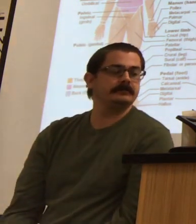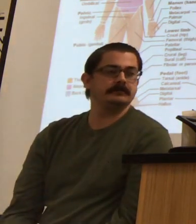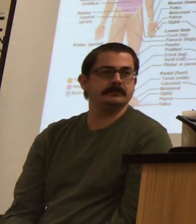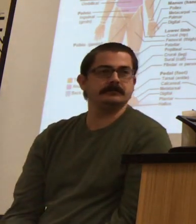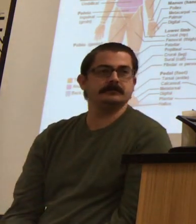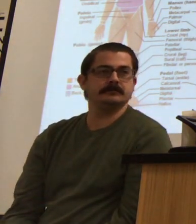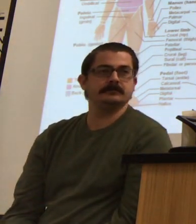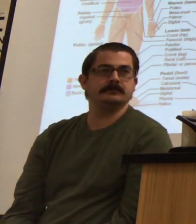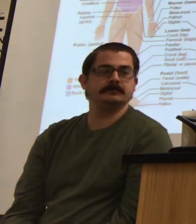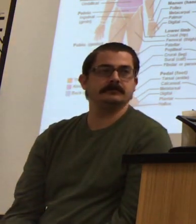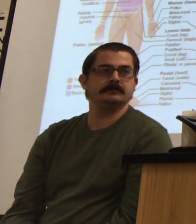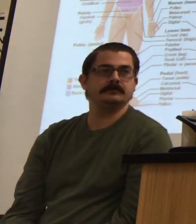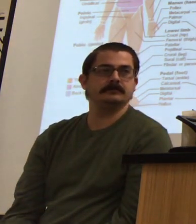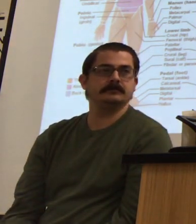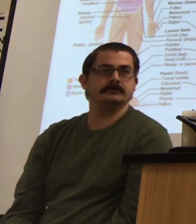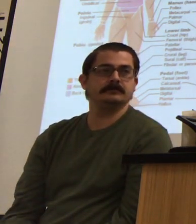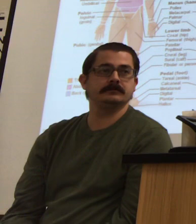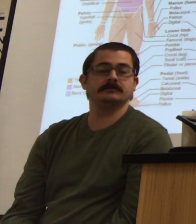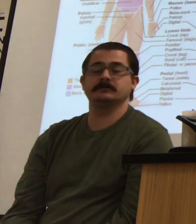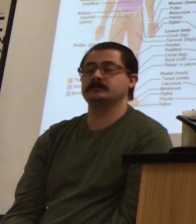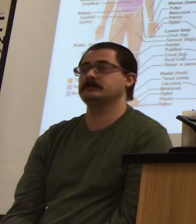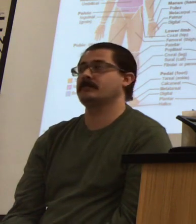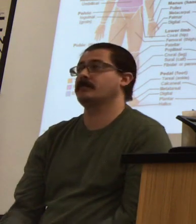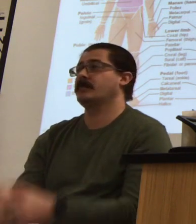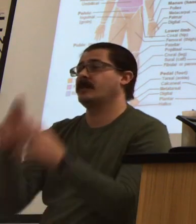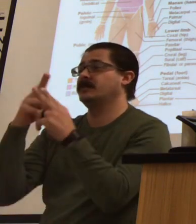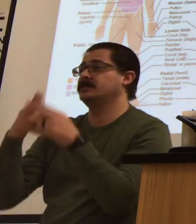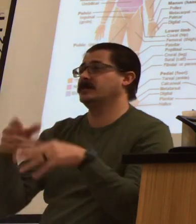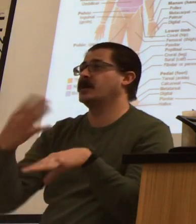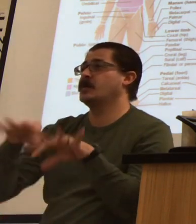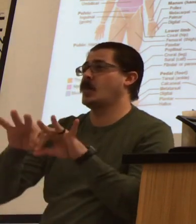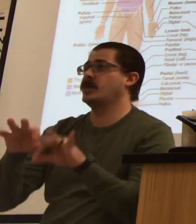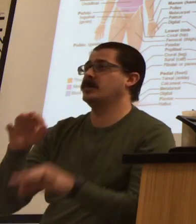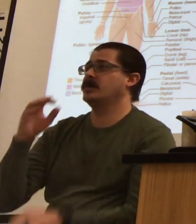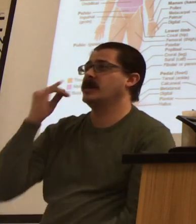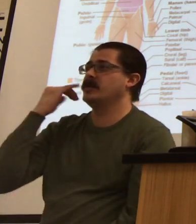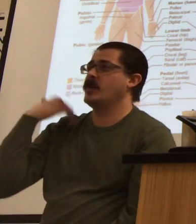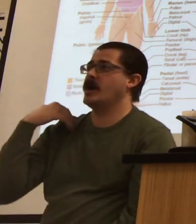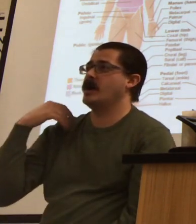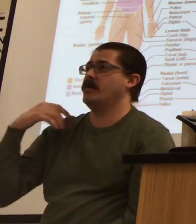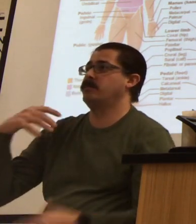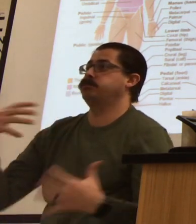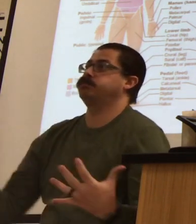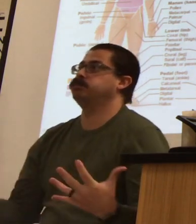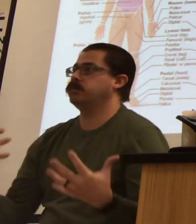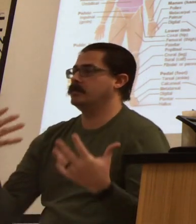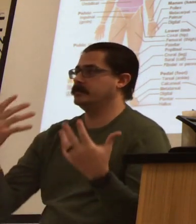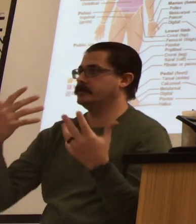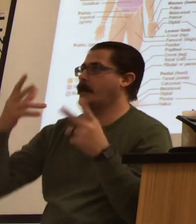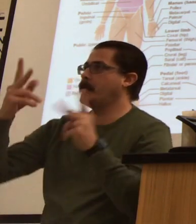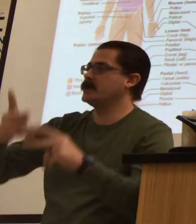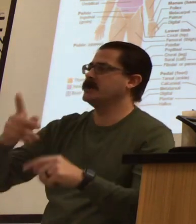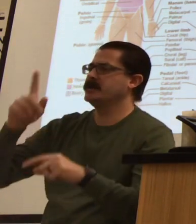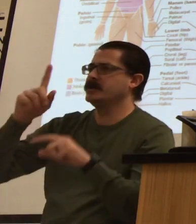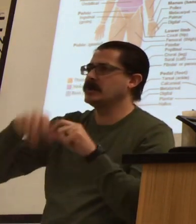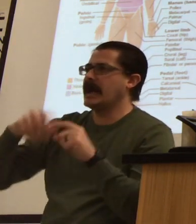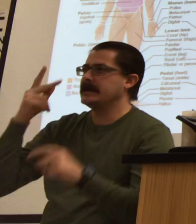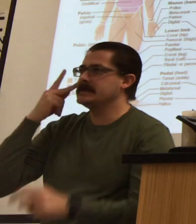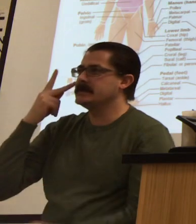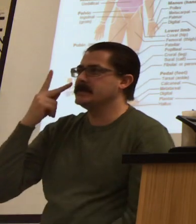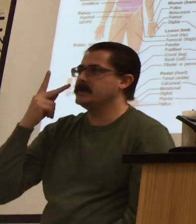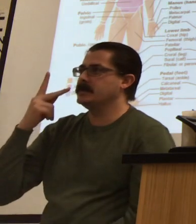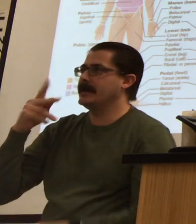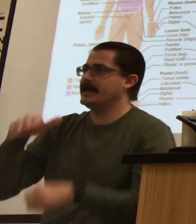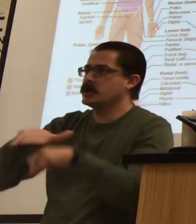So these surface landmarks are important, especially on the backside. If you have an obese subject you're studying and you can't see